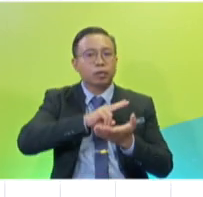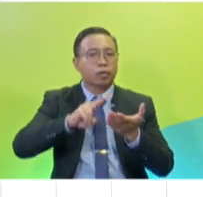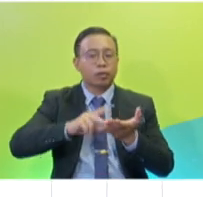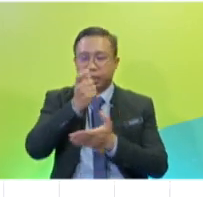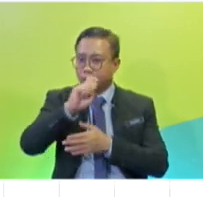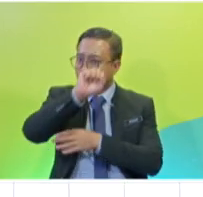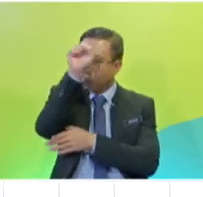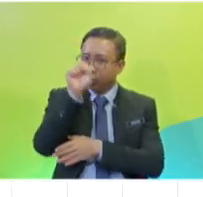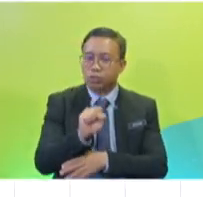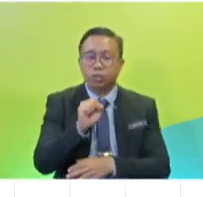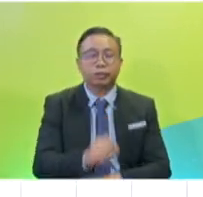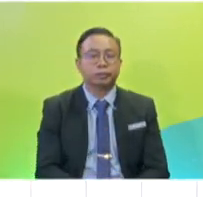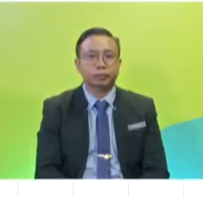Yusof?